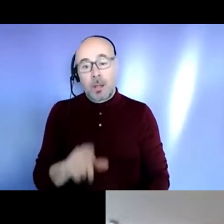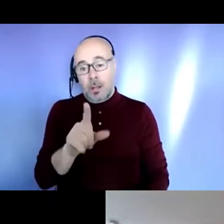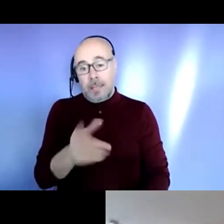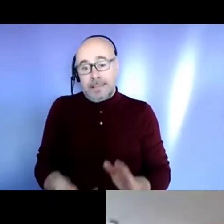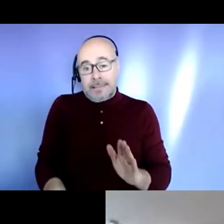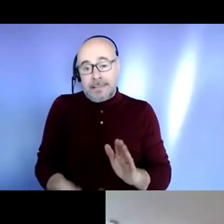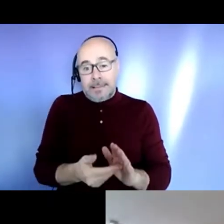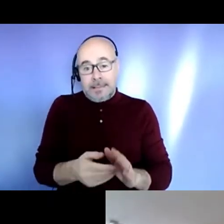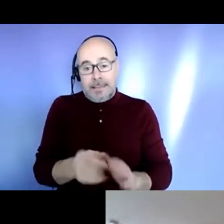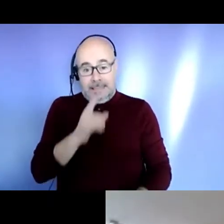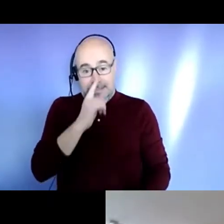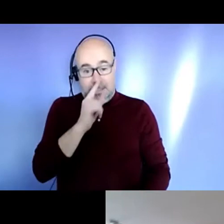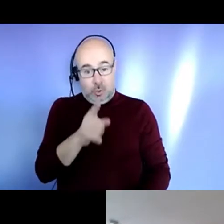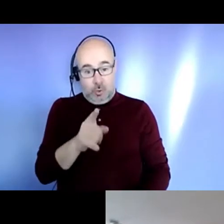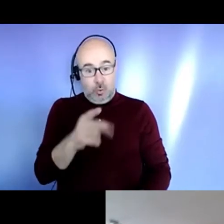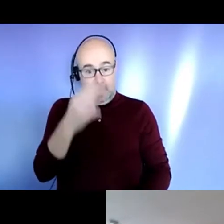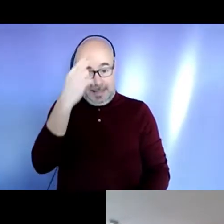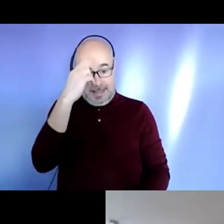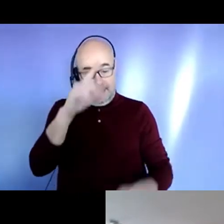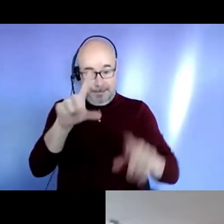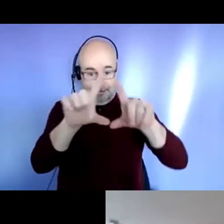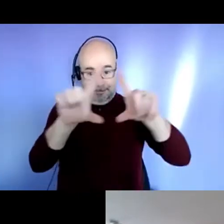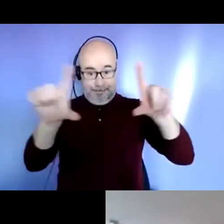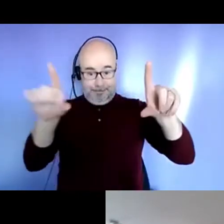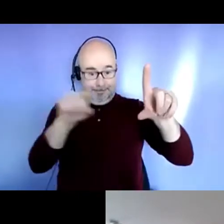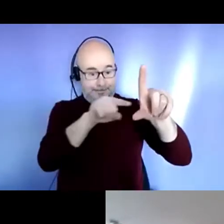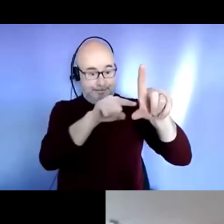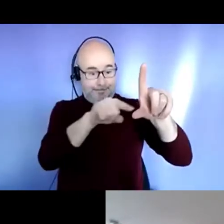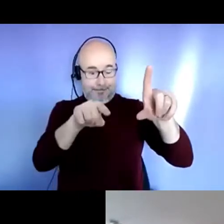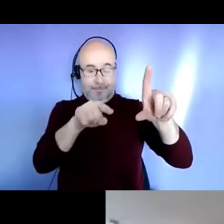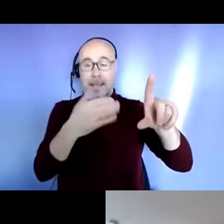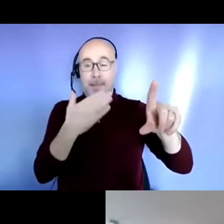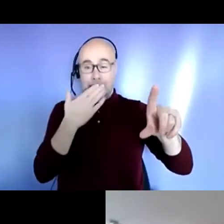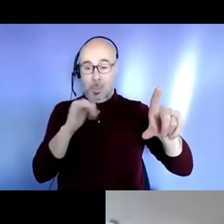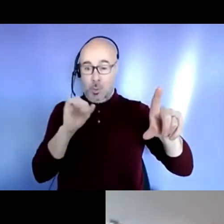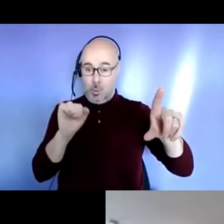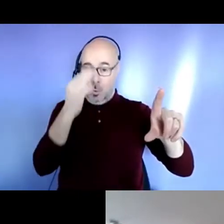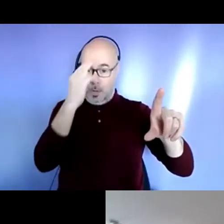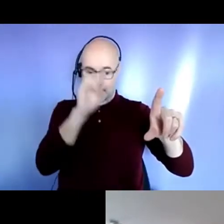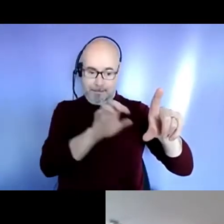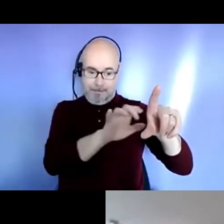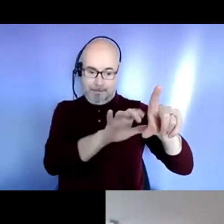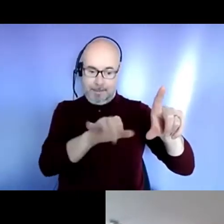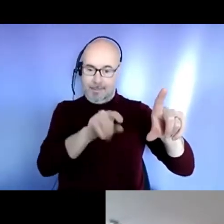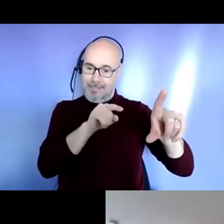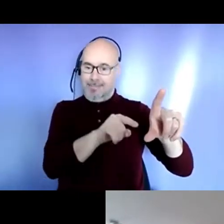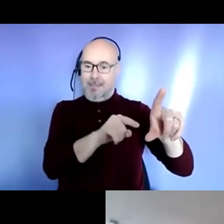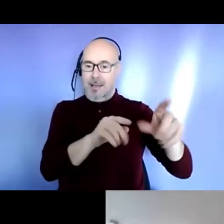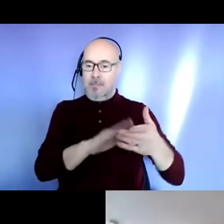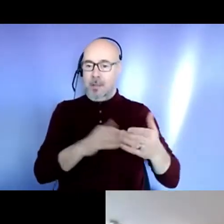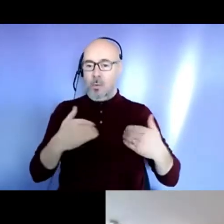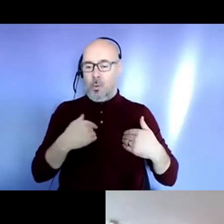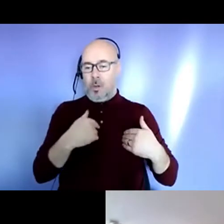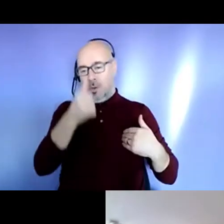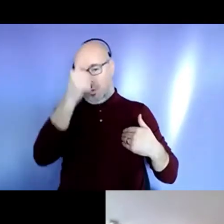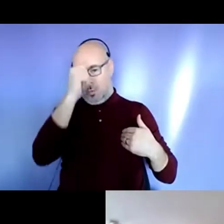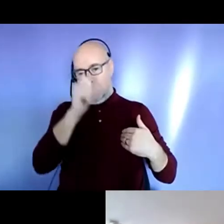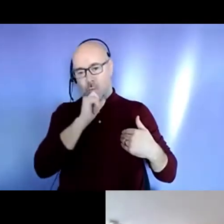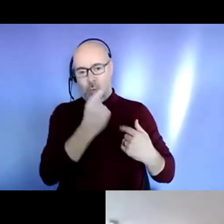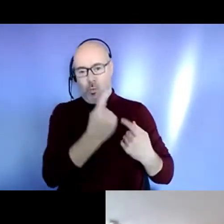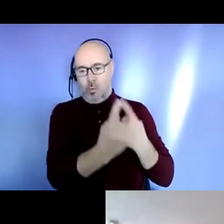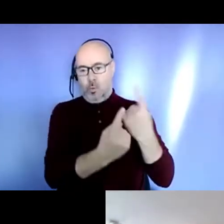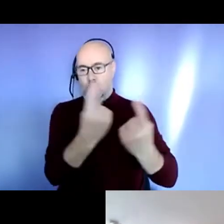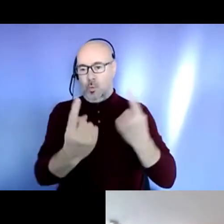screen is the name that you registered under and one that we can use to identify you with. Now, as I mentioned, you can see we've got